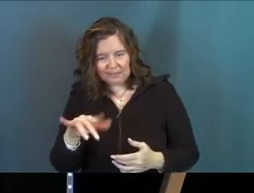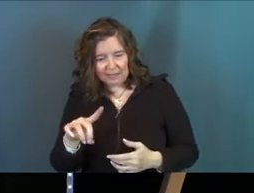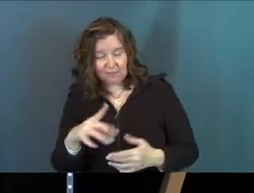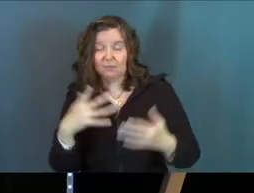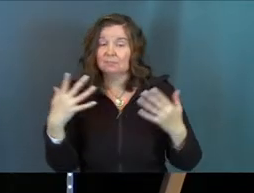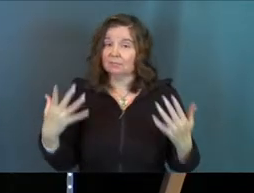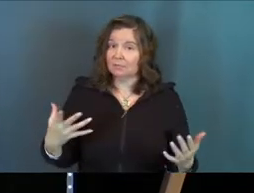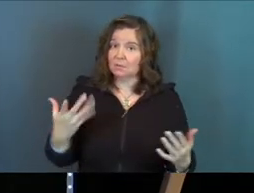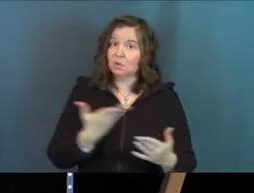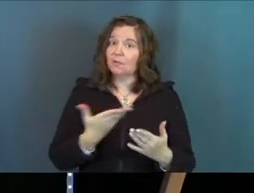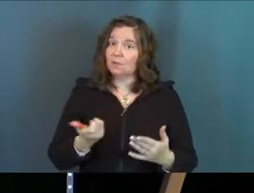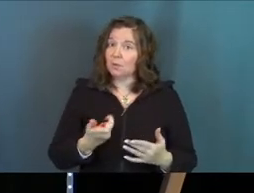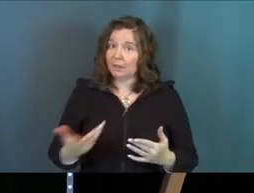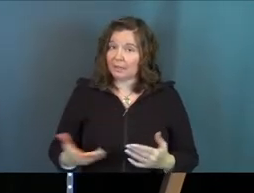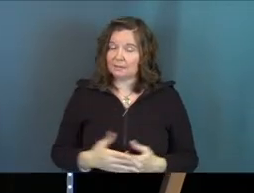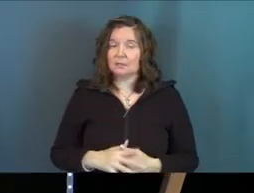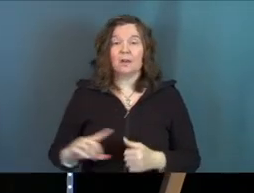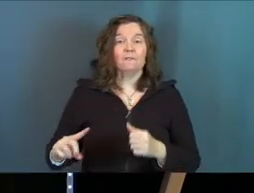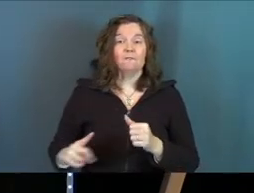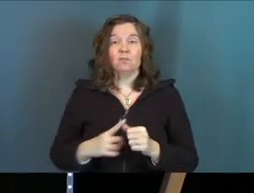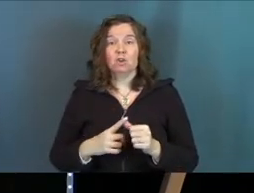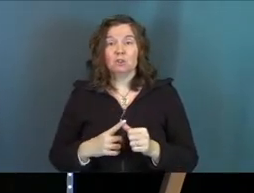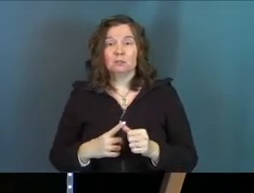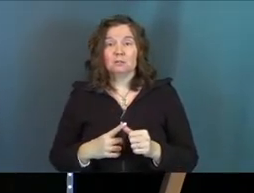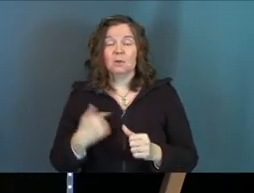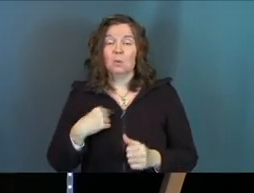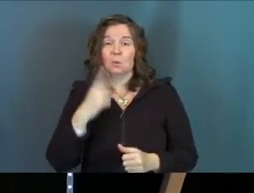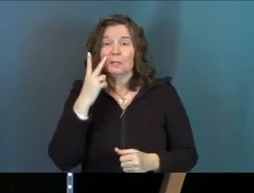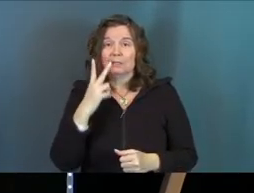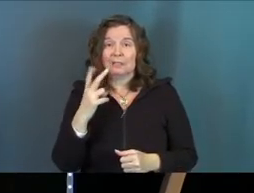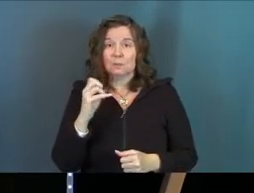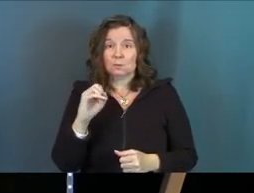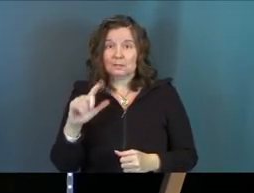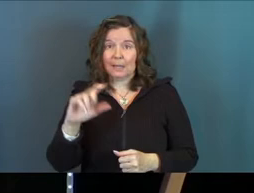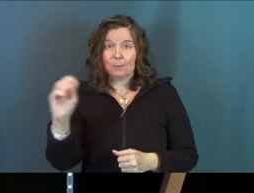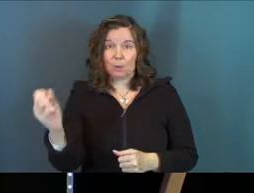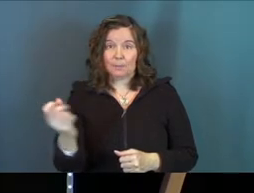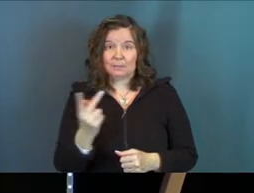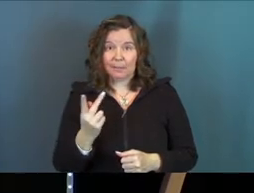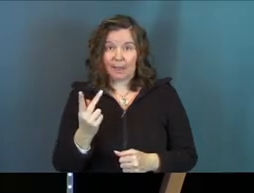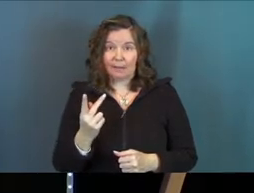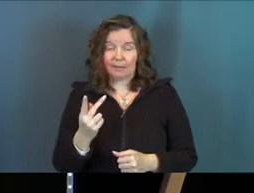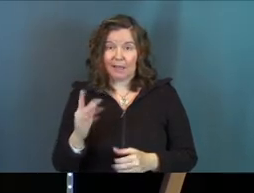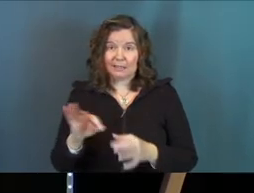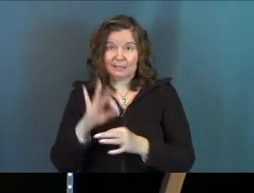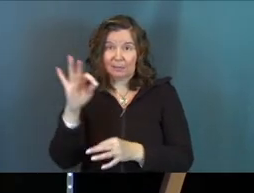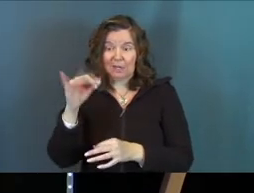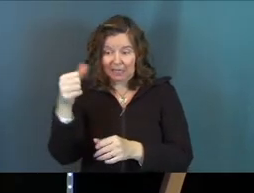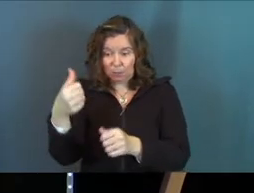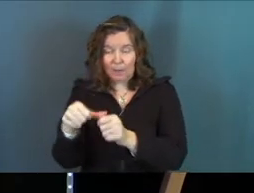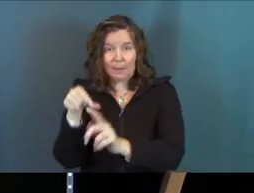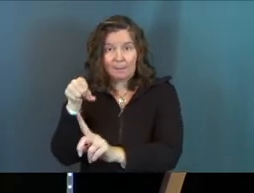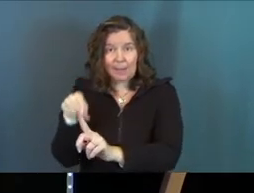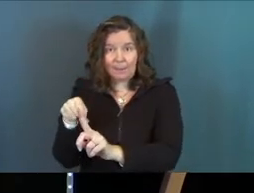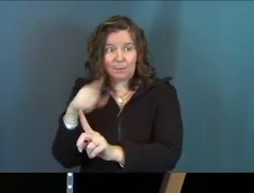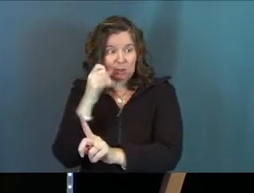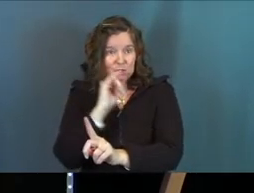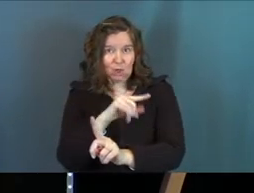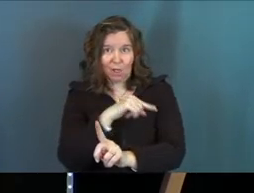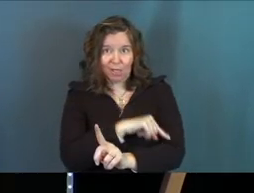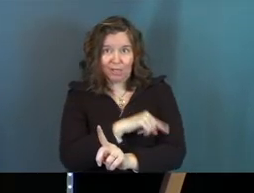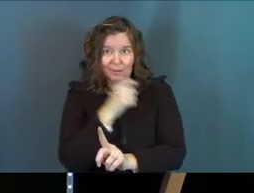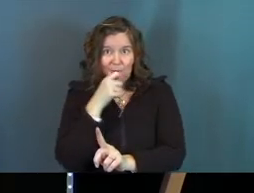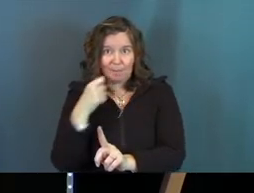So a few things right here, okay? First thing, we see that when Samuel comes back, he remembers Saul. Do you see